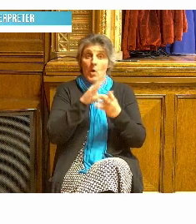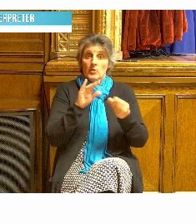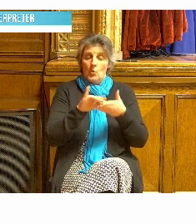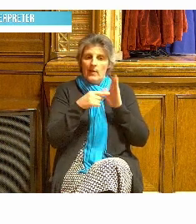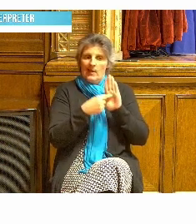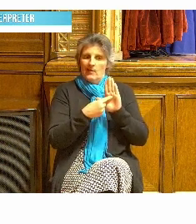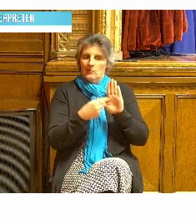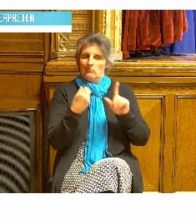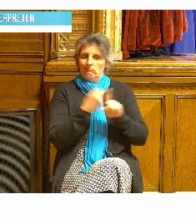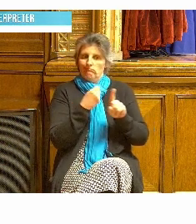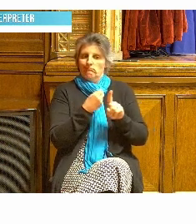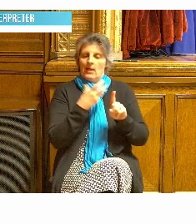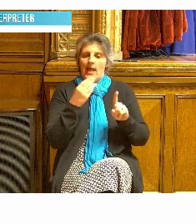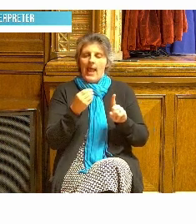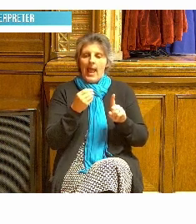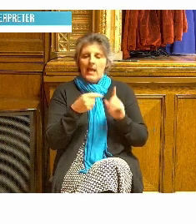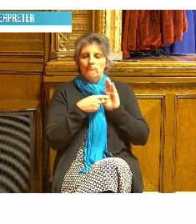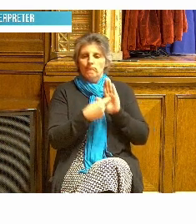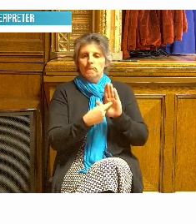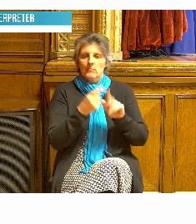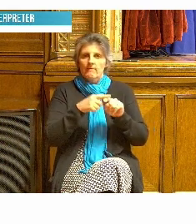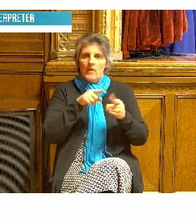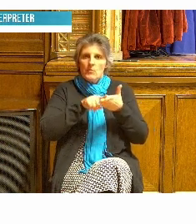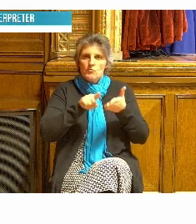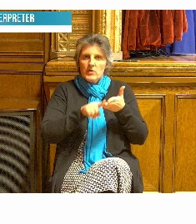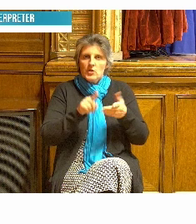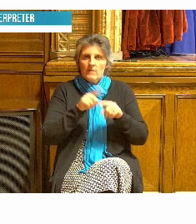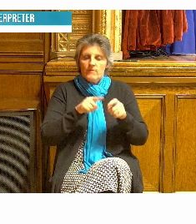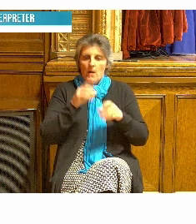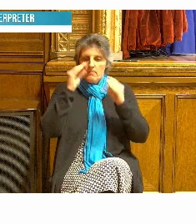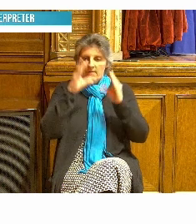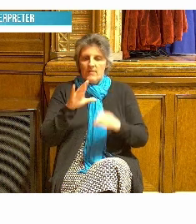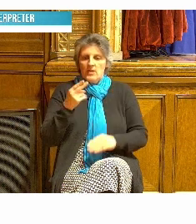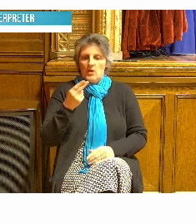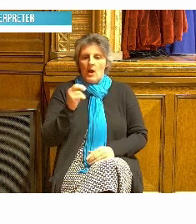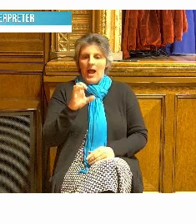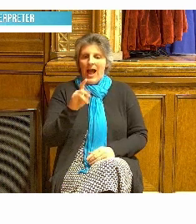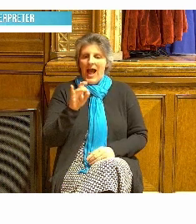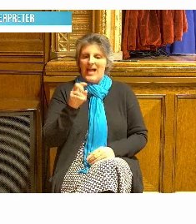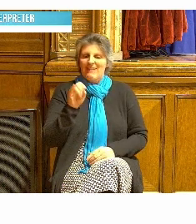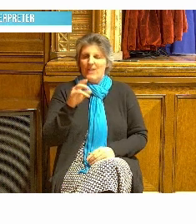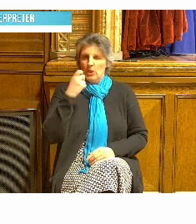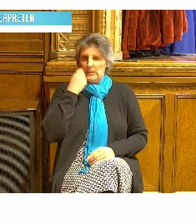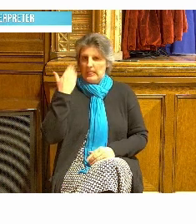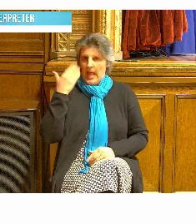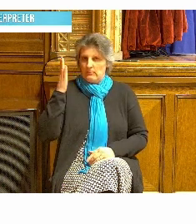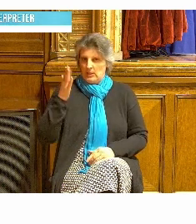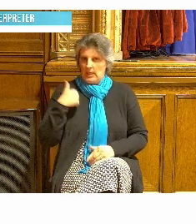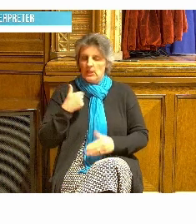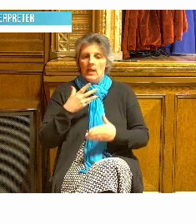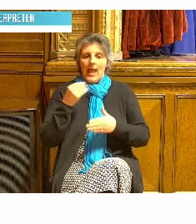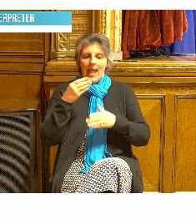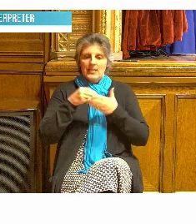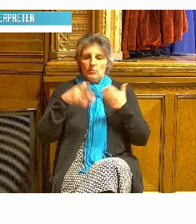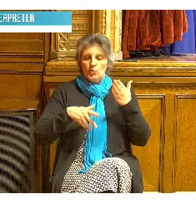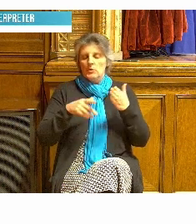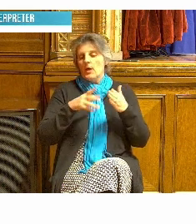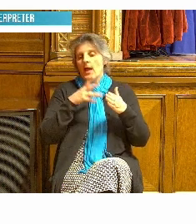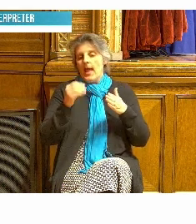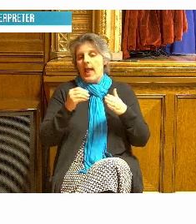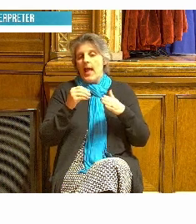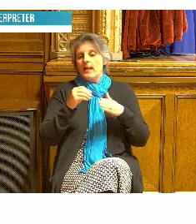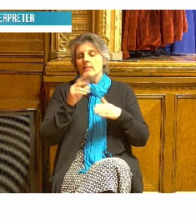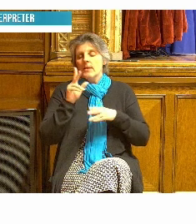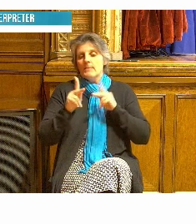illustrates this impact and comes out of the research from Professor Hockenfelder that we saw earlier and some students at MIT and the elders on